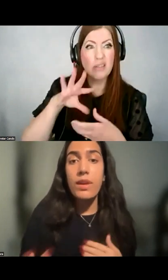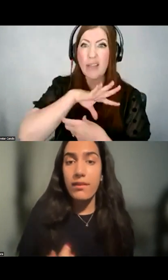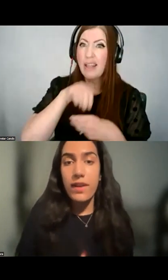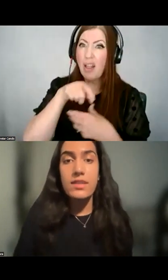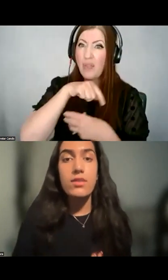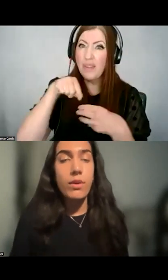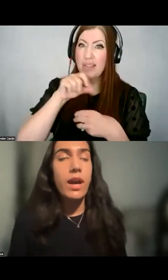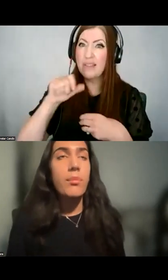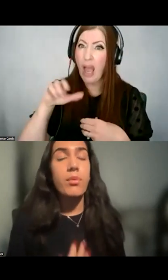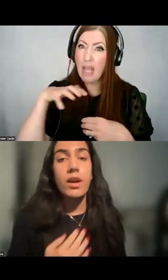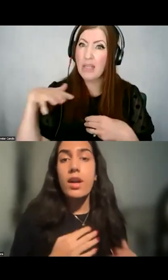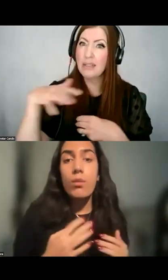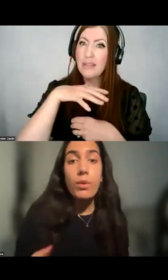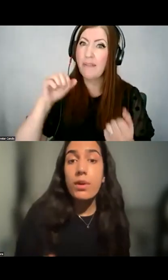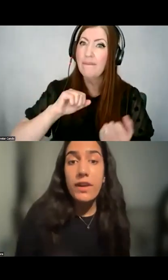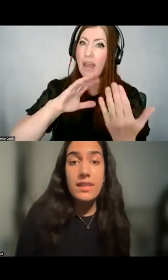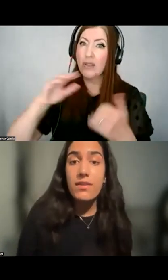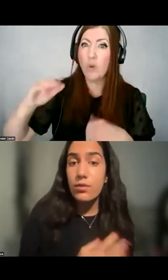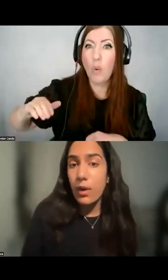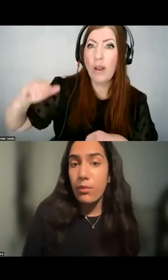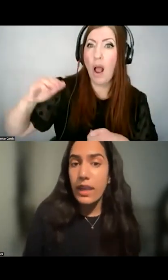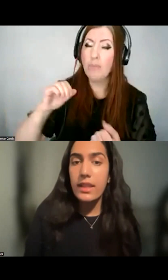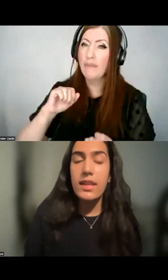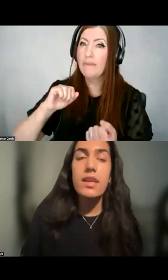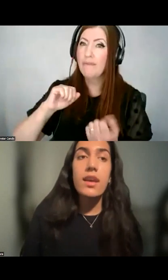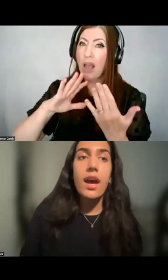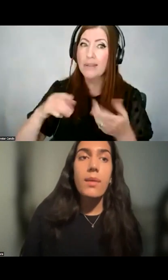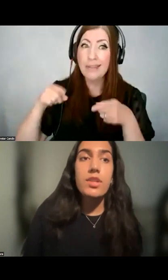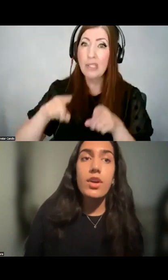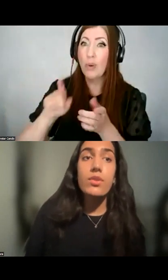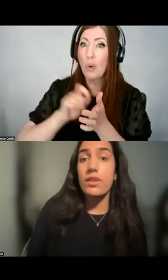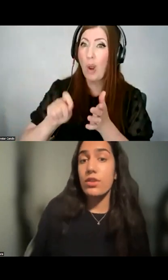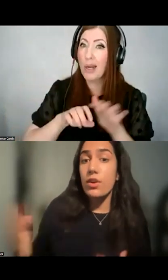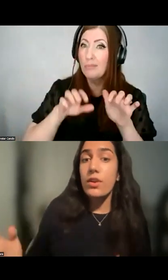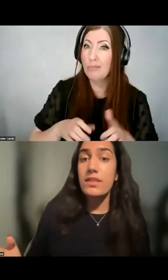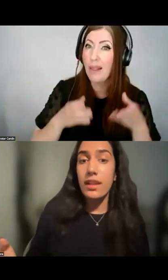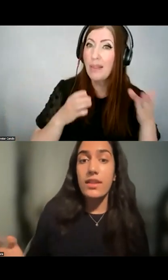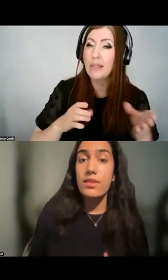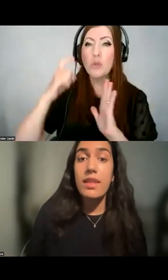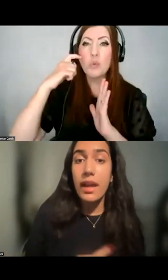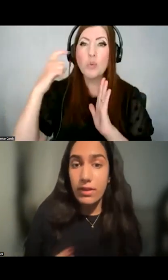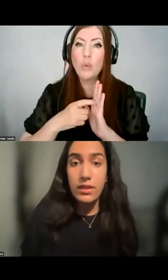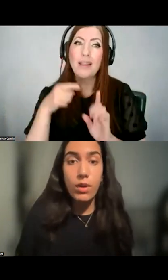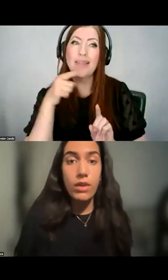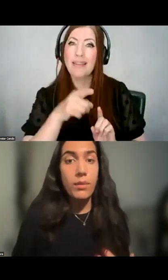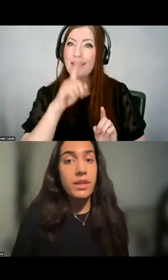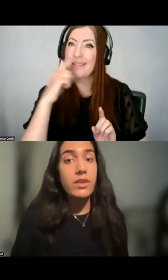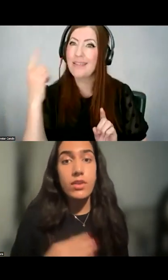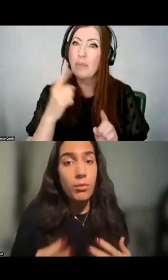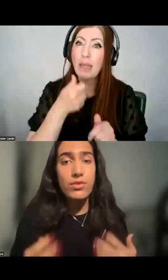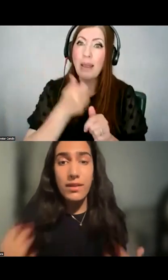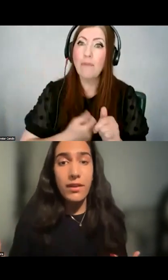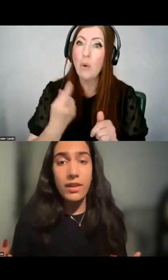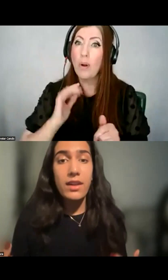and what we had faced growing up, or what we were facing even while writing this, to notice that like this is something that every single one of our